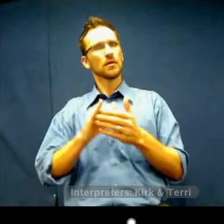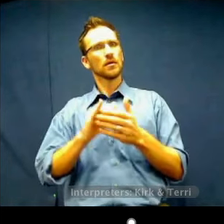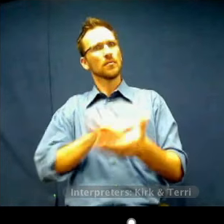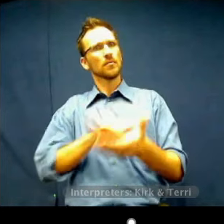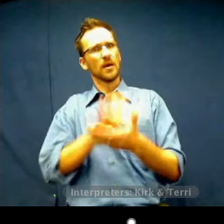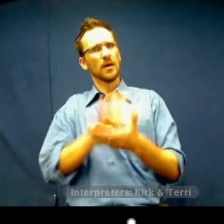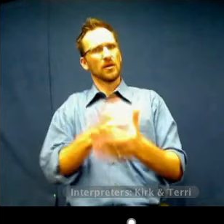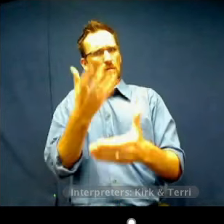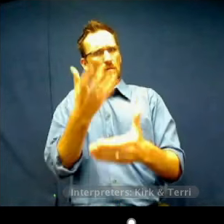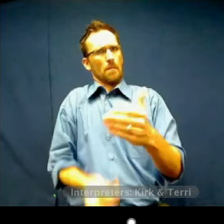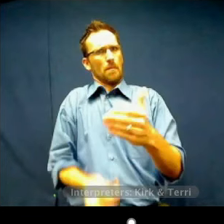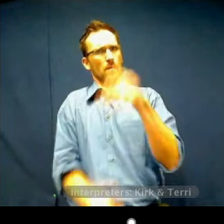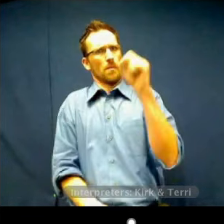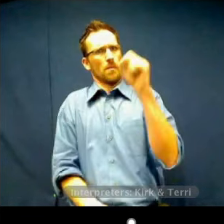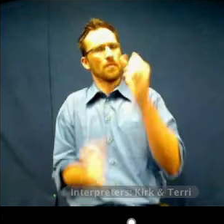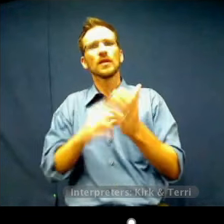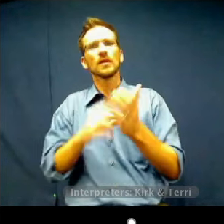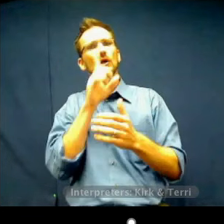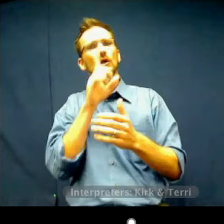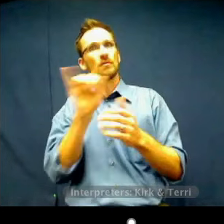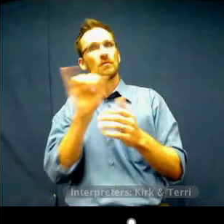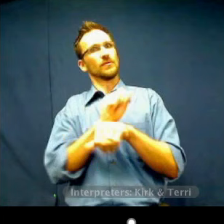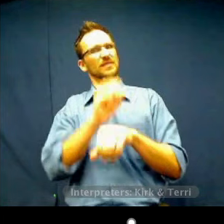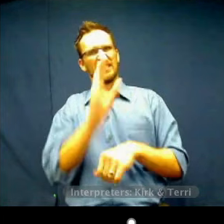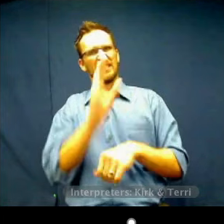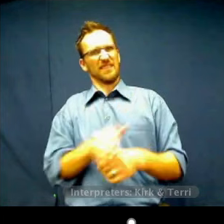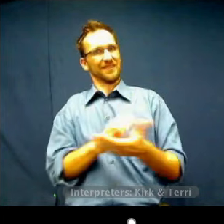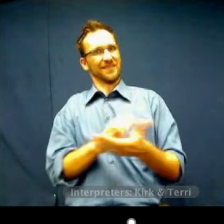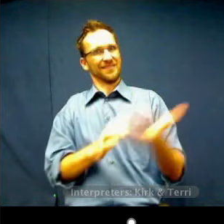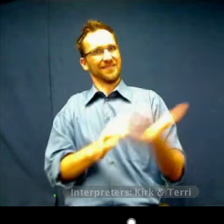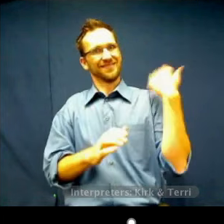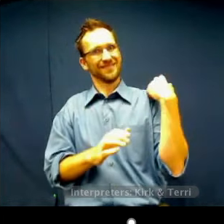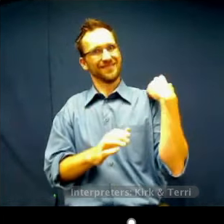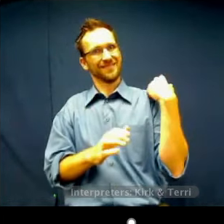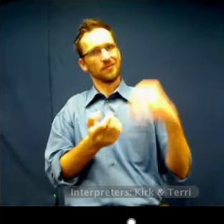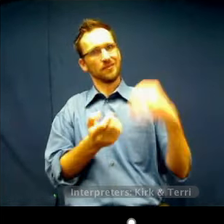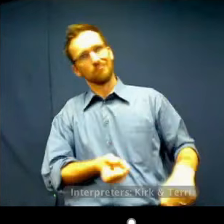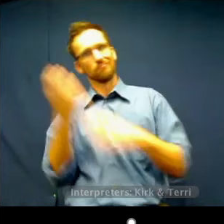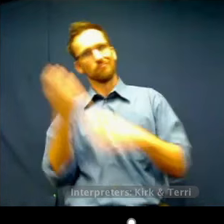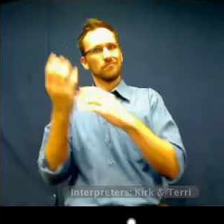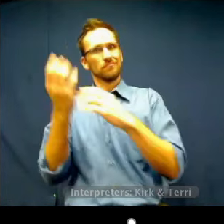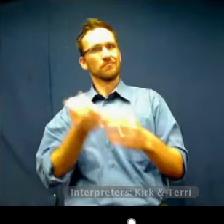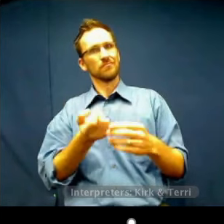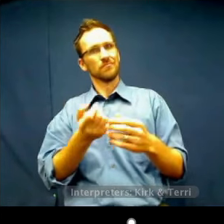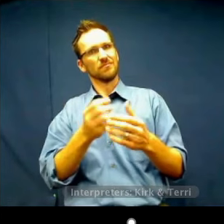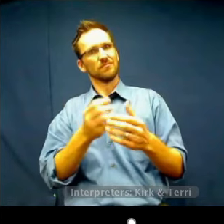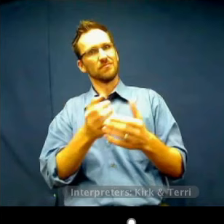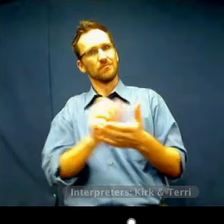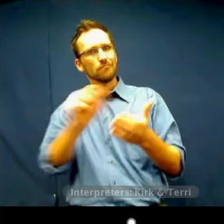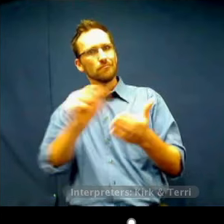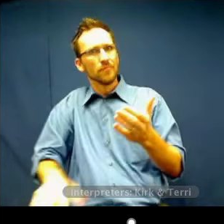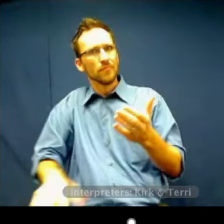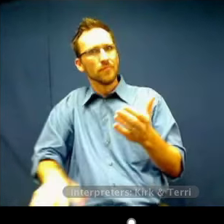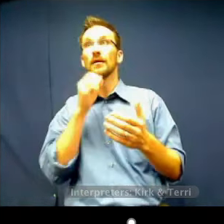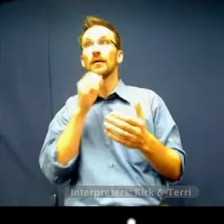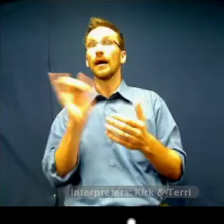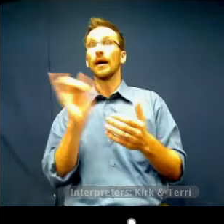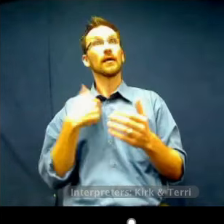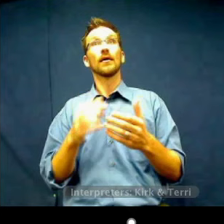And the grounds for an annulment vary by state. But like I said, it's not, oops, we made a mistake with this